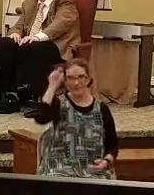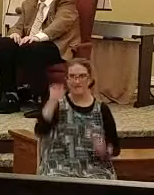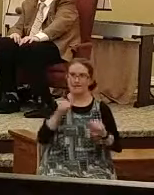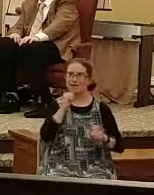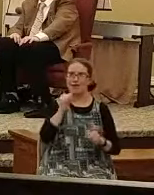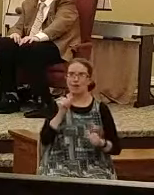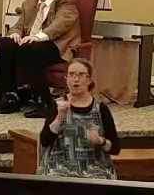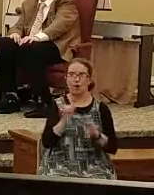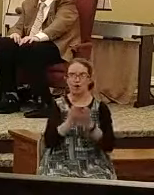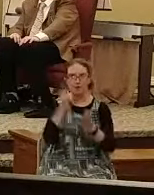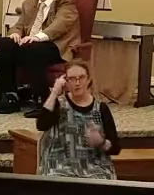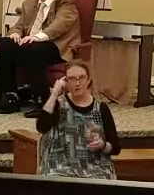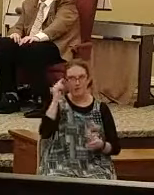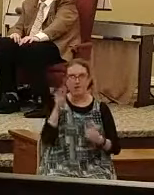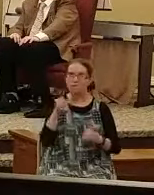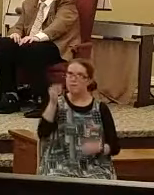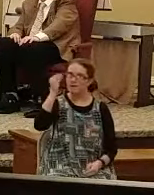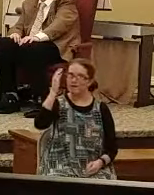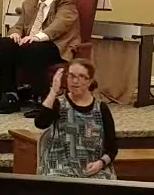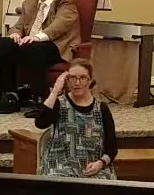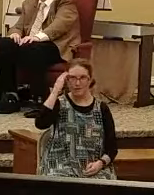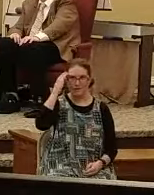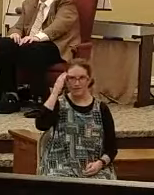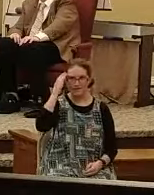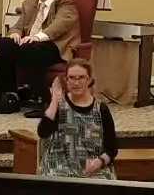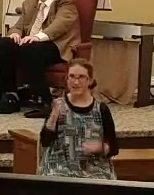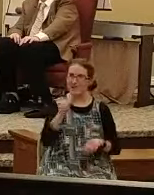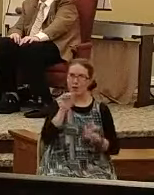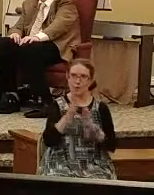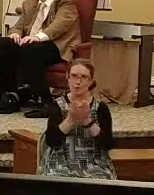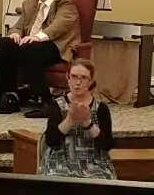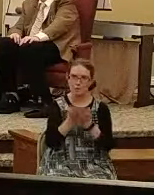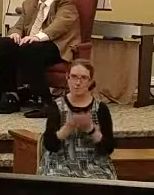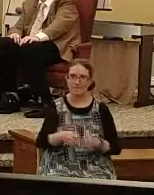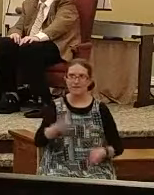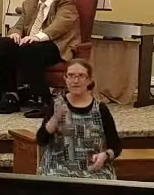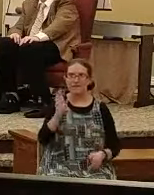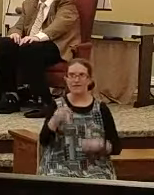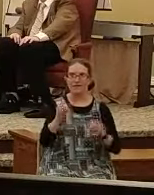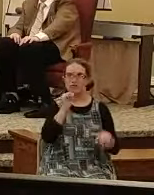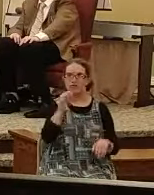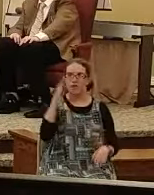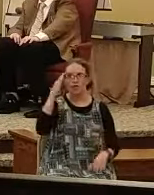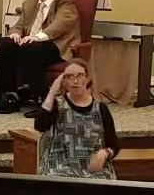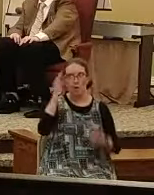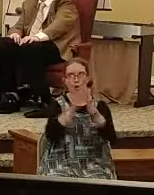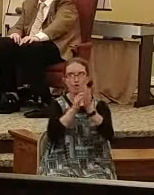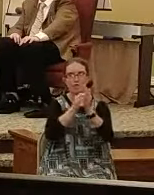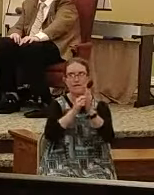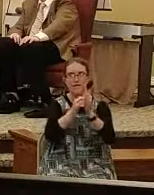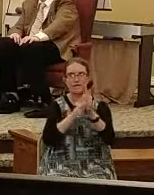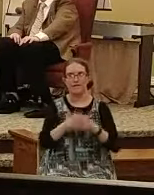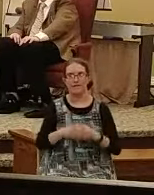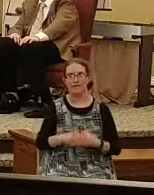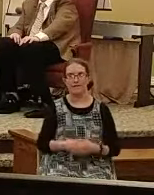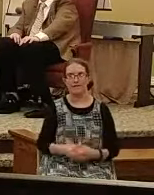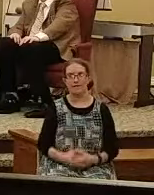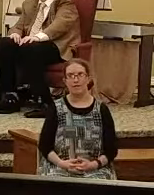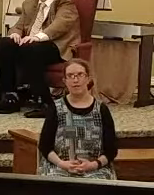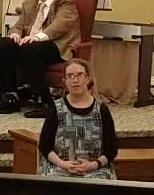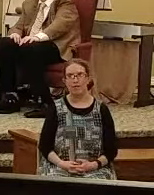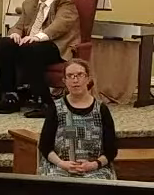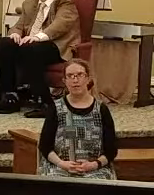read your mind. He can put thoughts in your mind, but he cannot read your mind. He does not know your weaknesses.